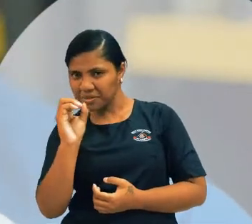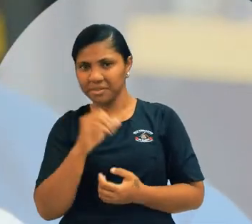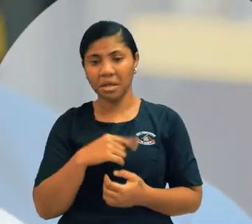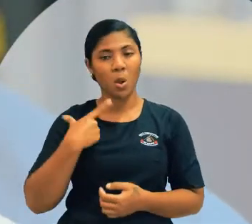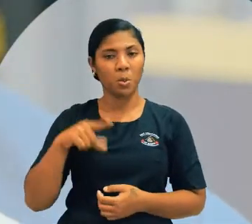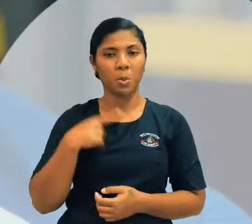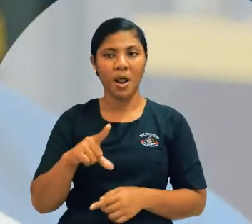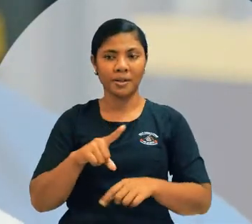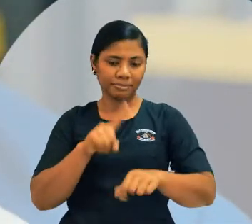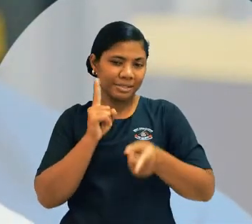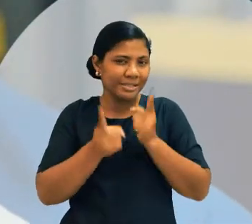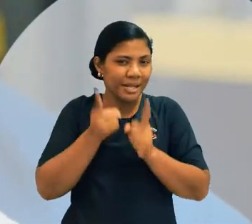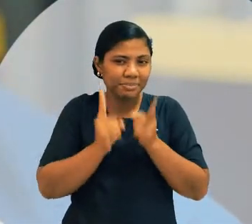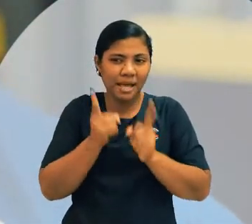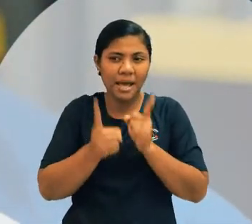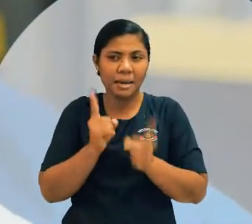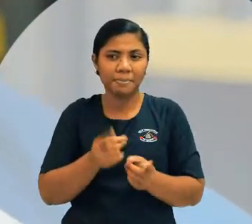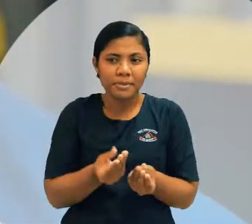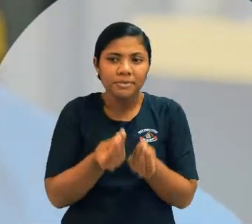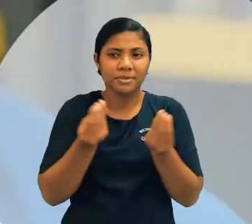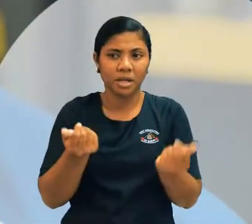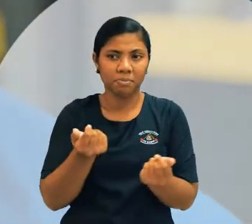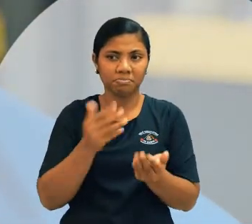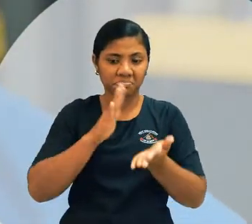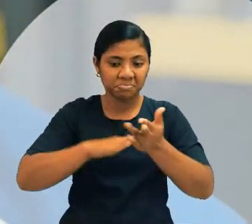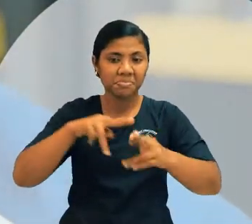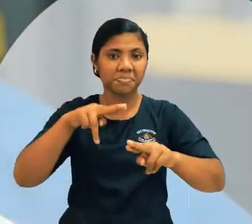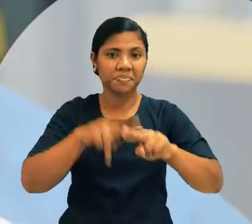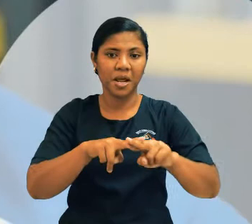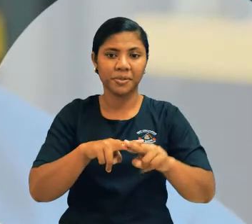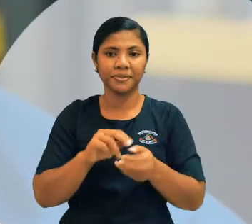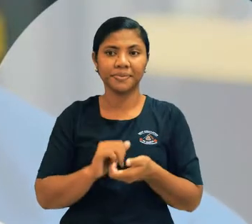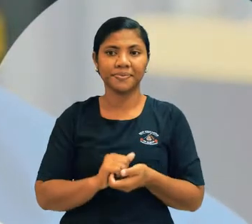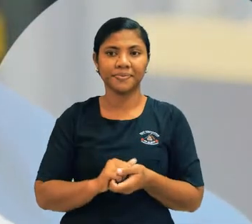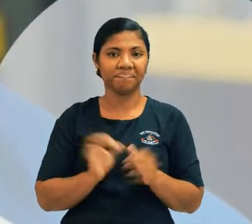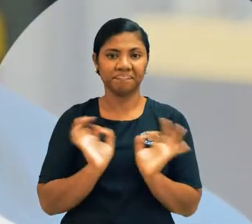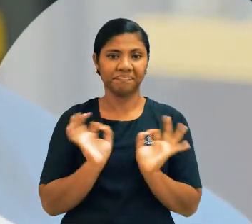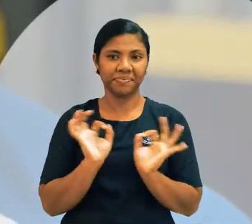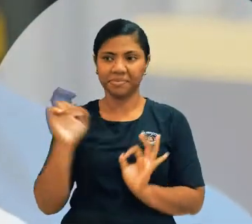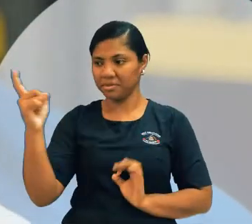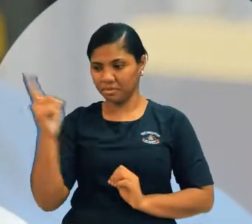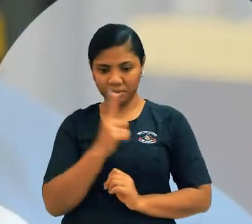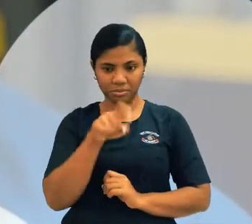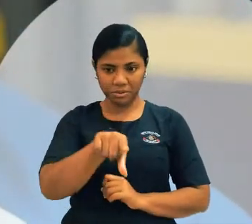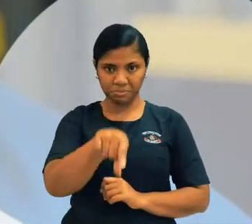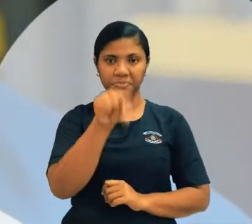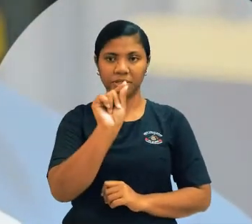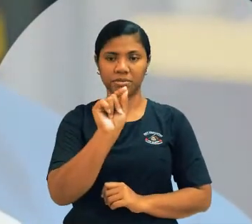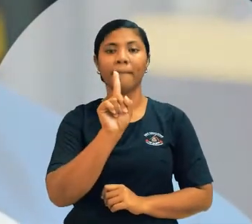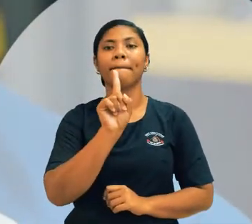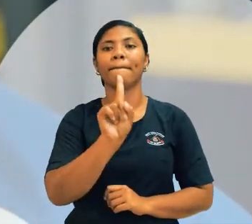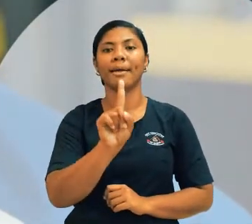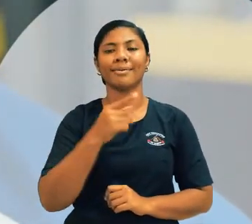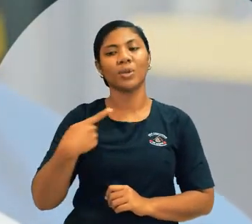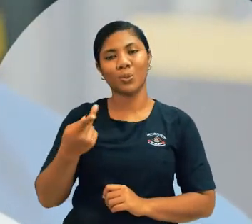been submitted, some students are consistent because the parents are keep coming, pick up the new stuff. But even the